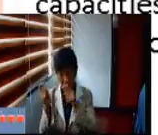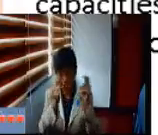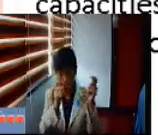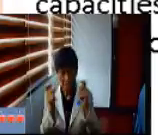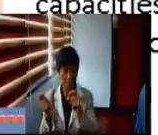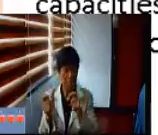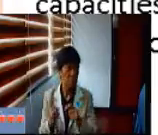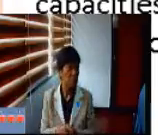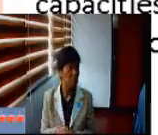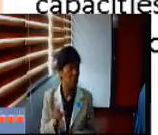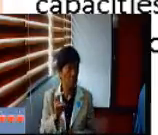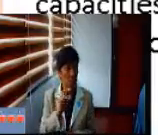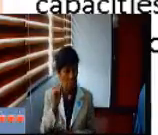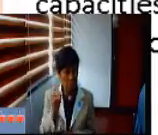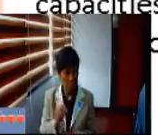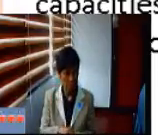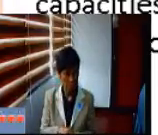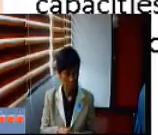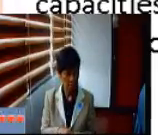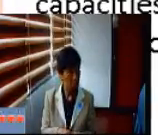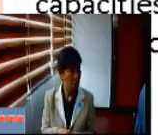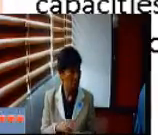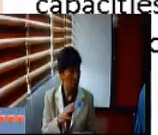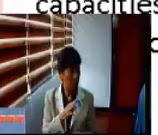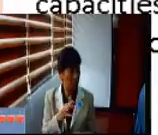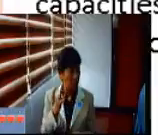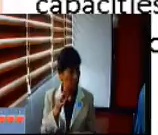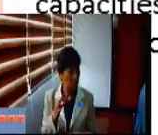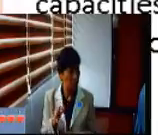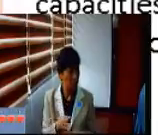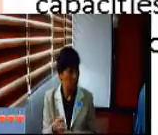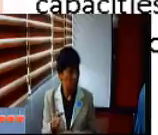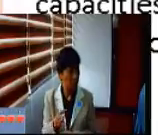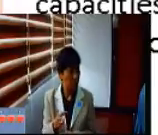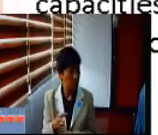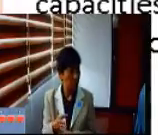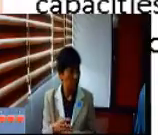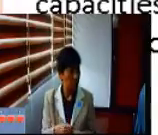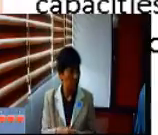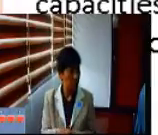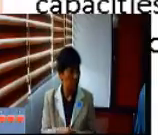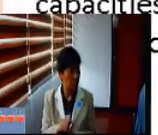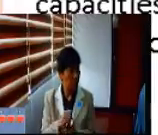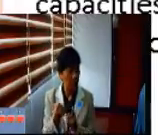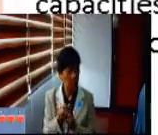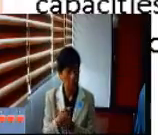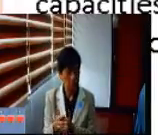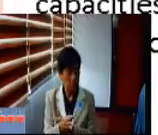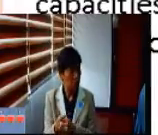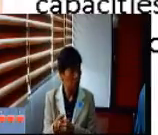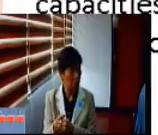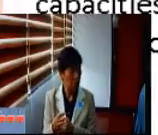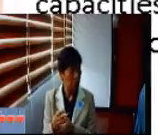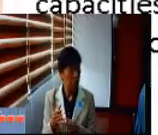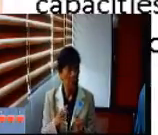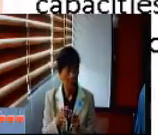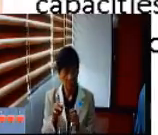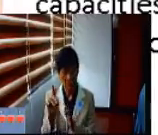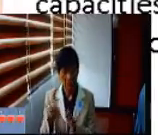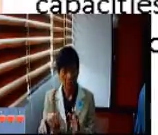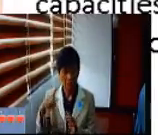About 70% of our protein requirement comes from fish. The status of the fisheries is declining. And